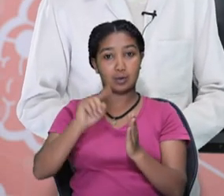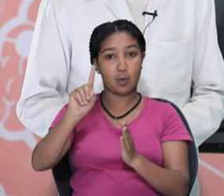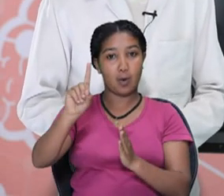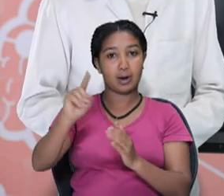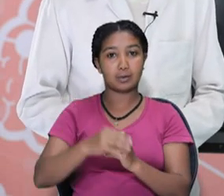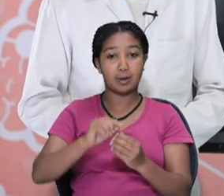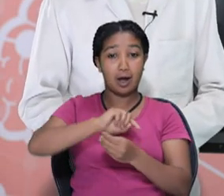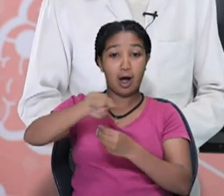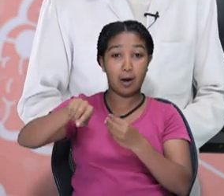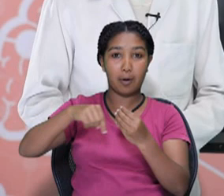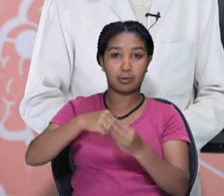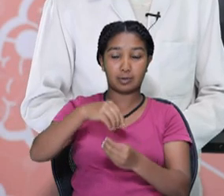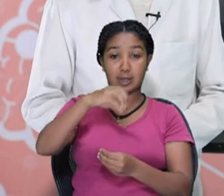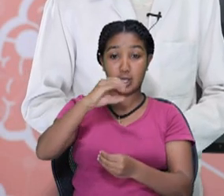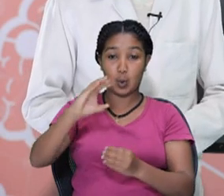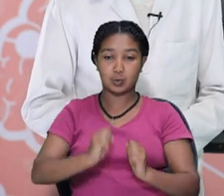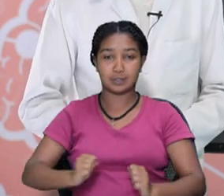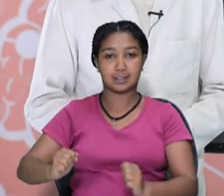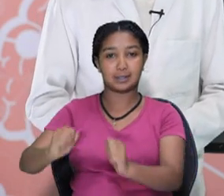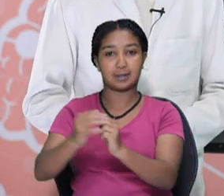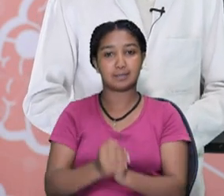6.1 about ecosystem.